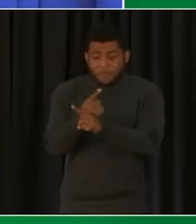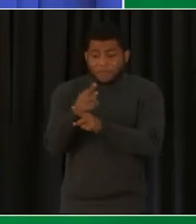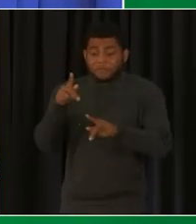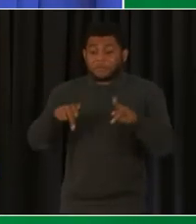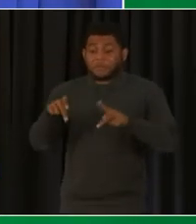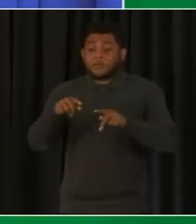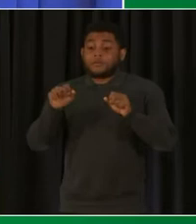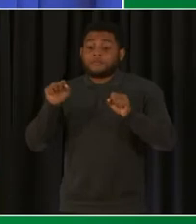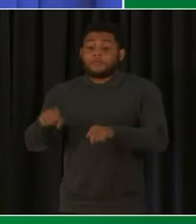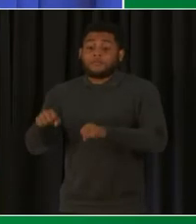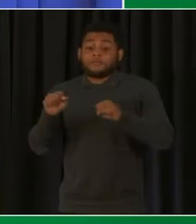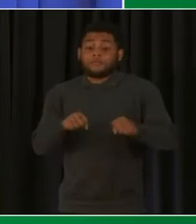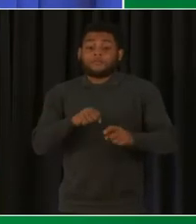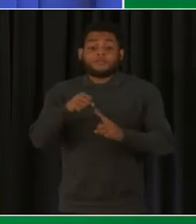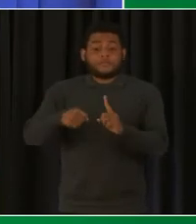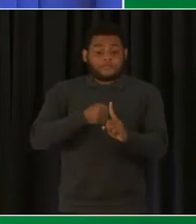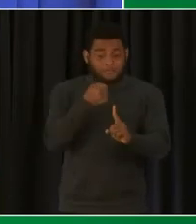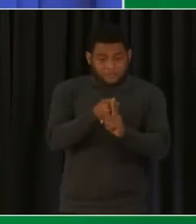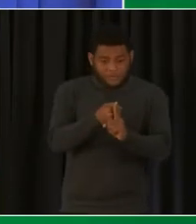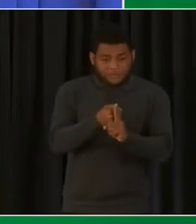folks that meet that